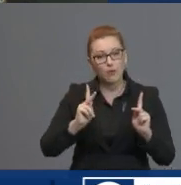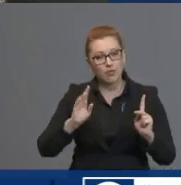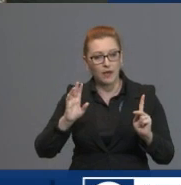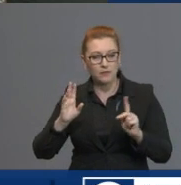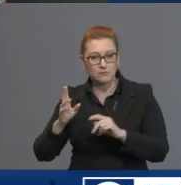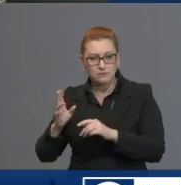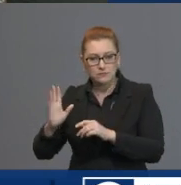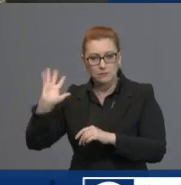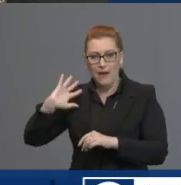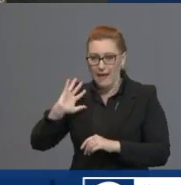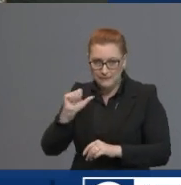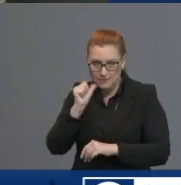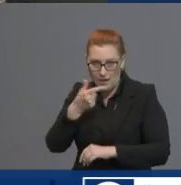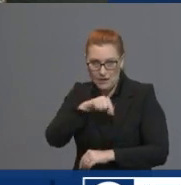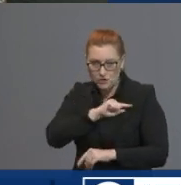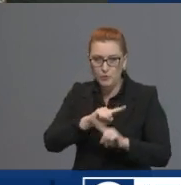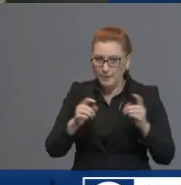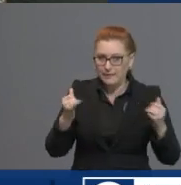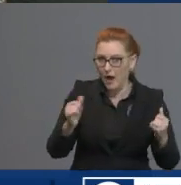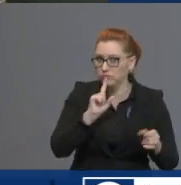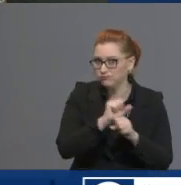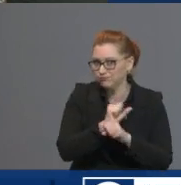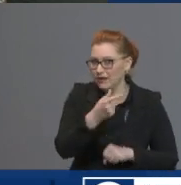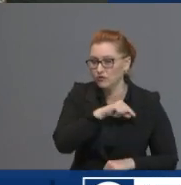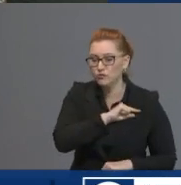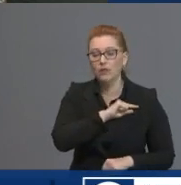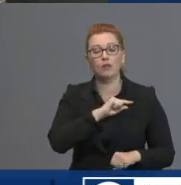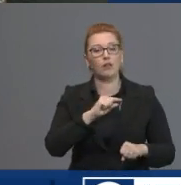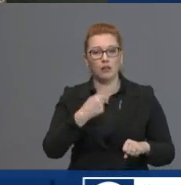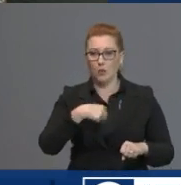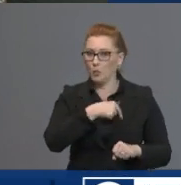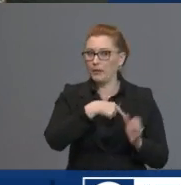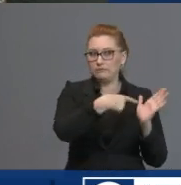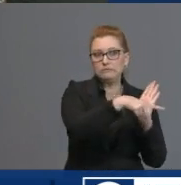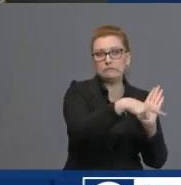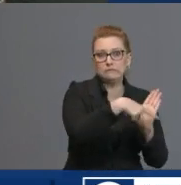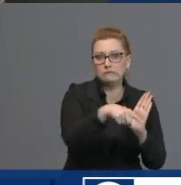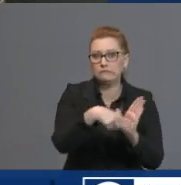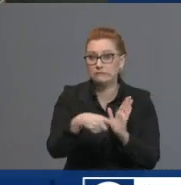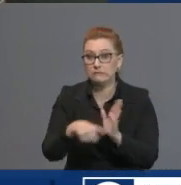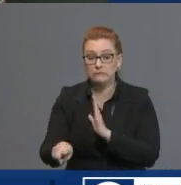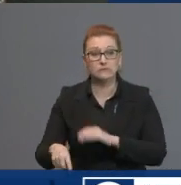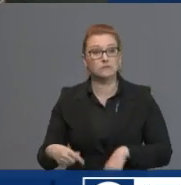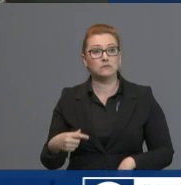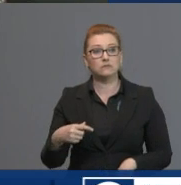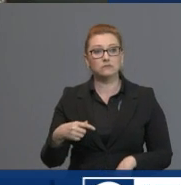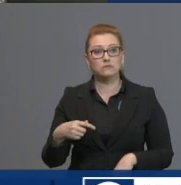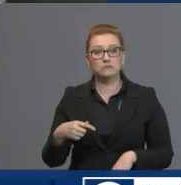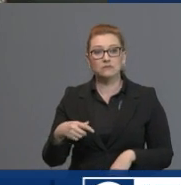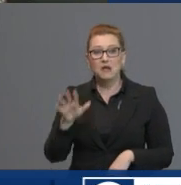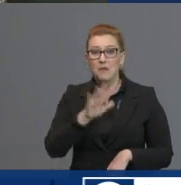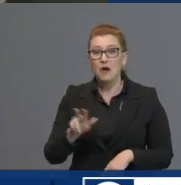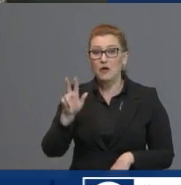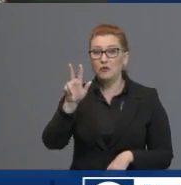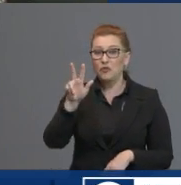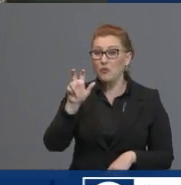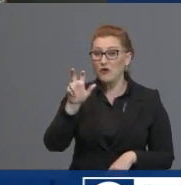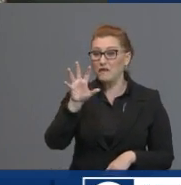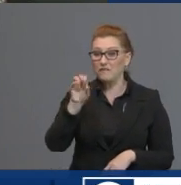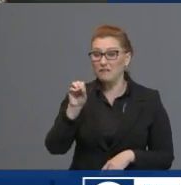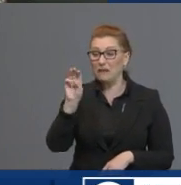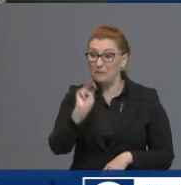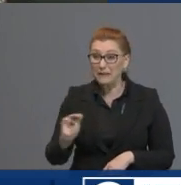roughly $350 million was distributed by week's end, up to 39 weeks of benefits